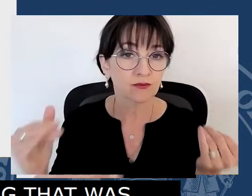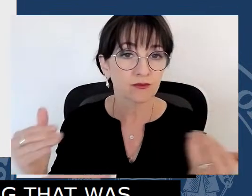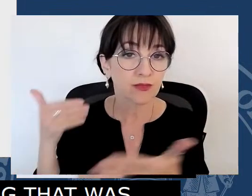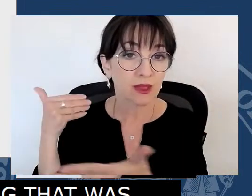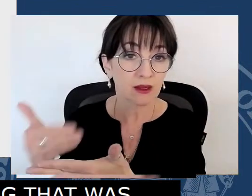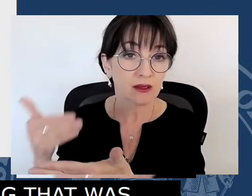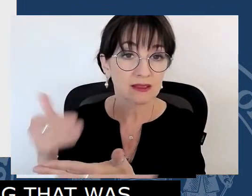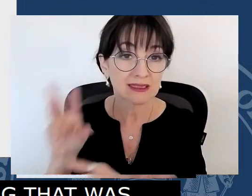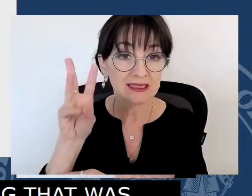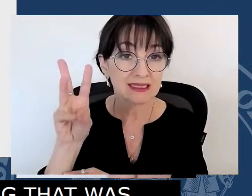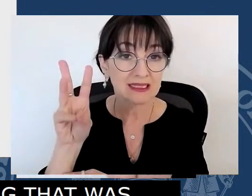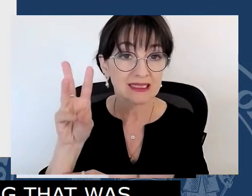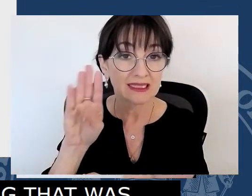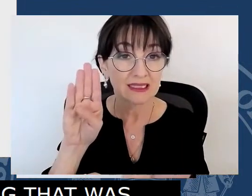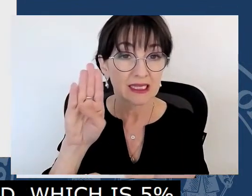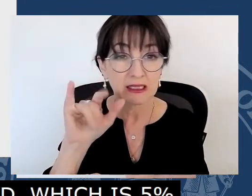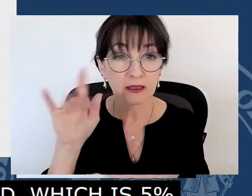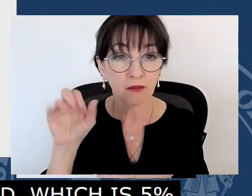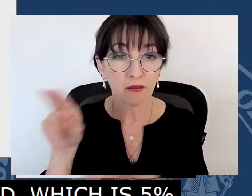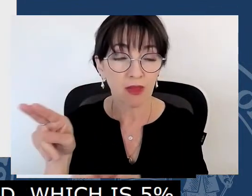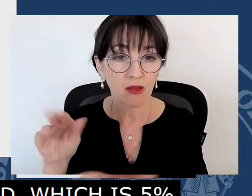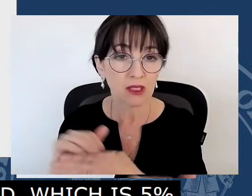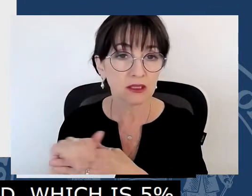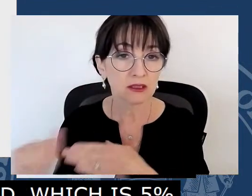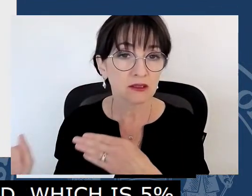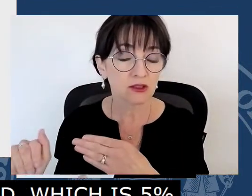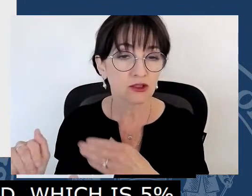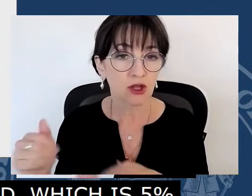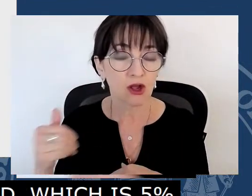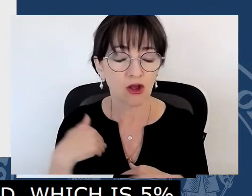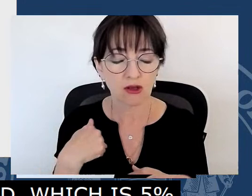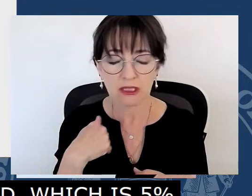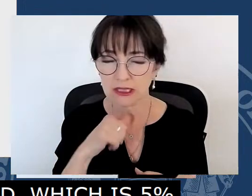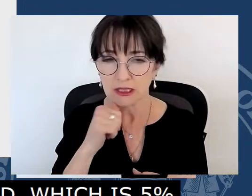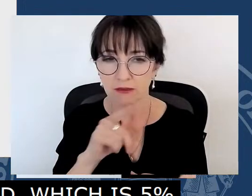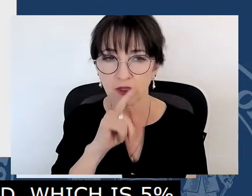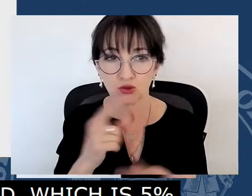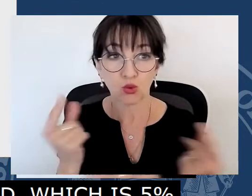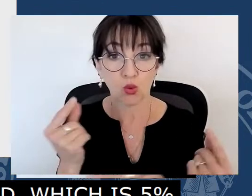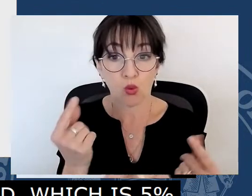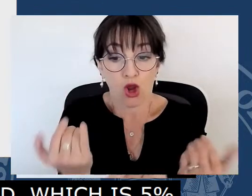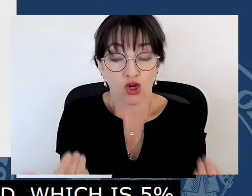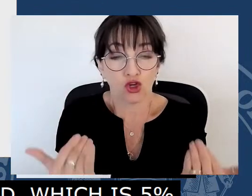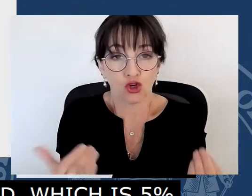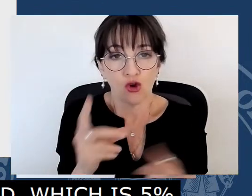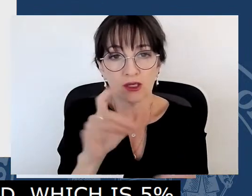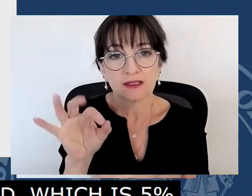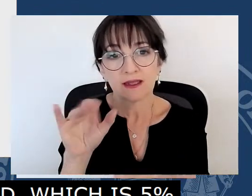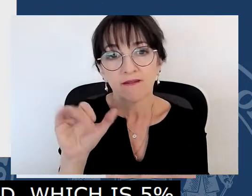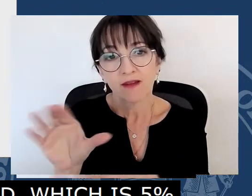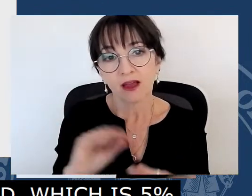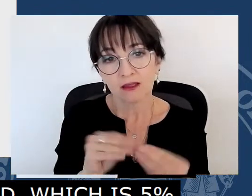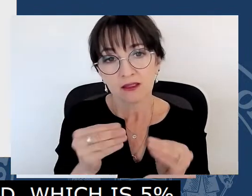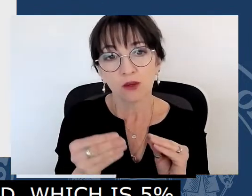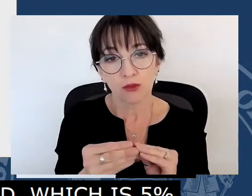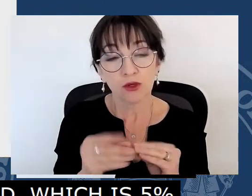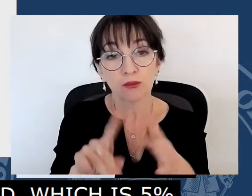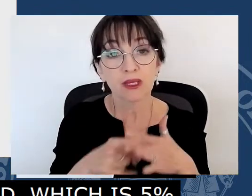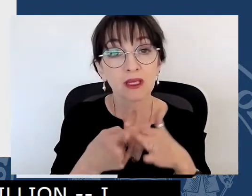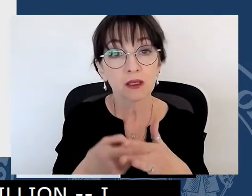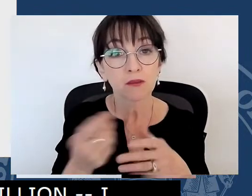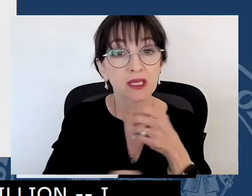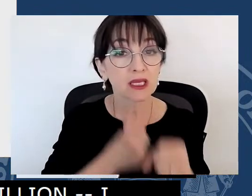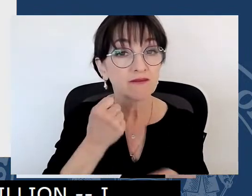billion. I want to say, I forgot what the current DFAC number is. So at the beginning of the year, we set up a 5% rainy day